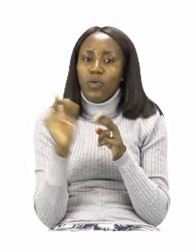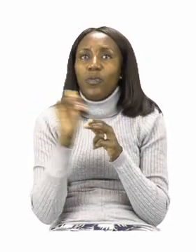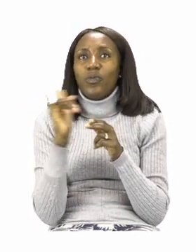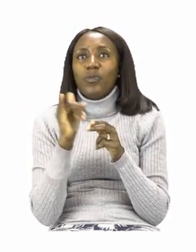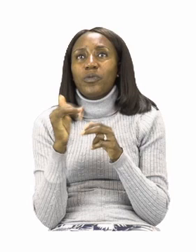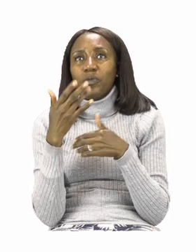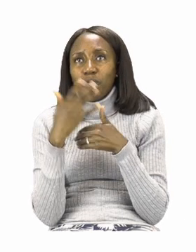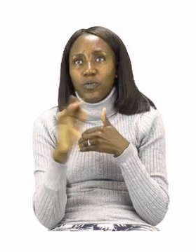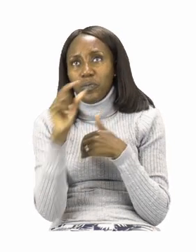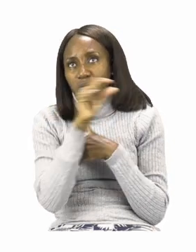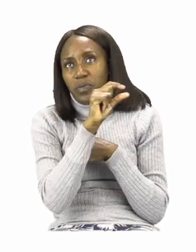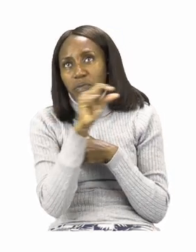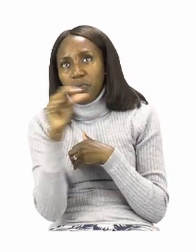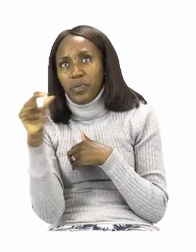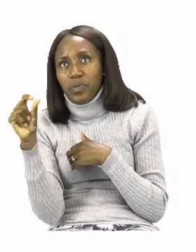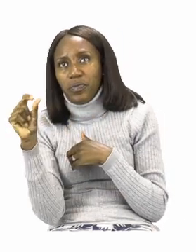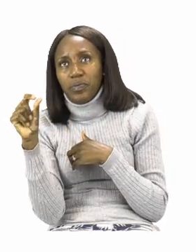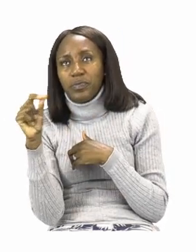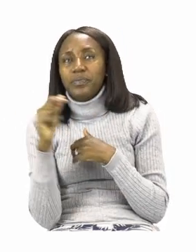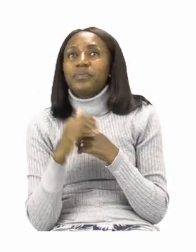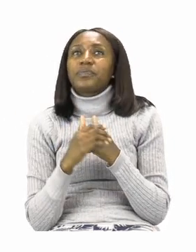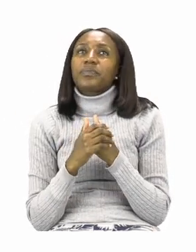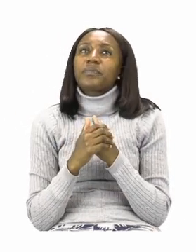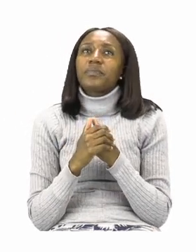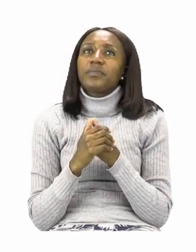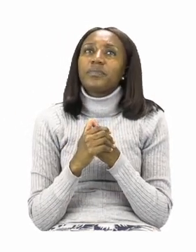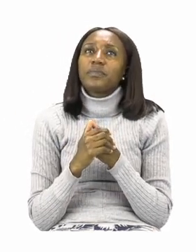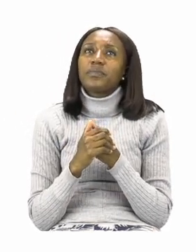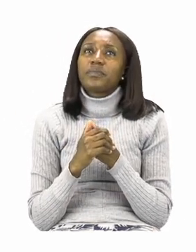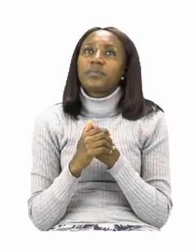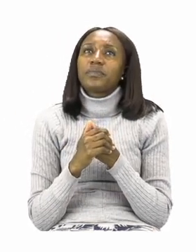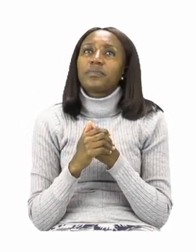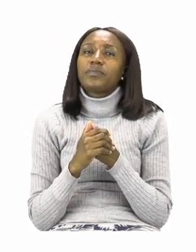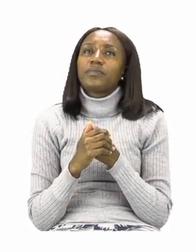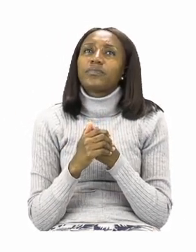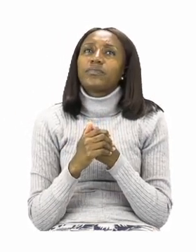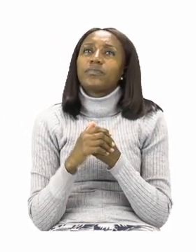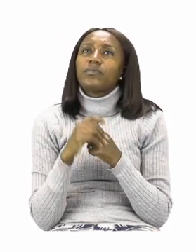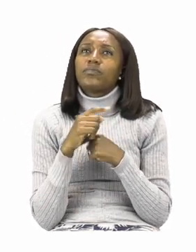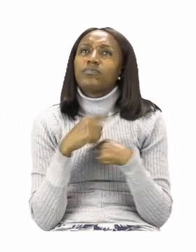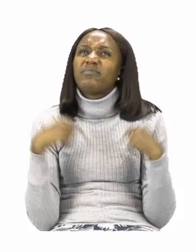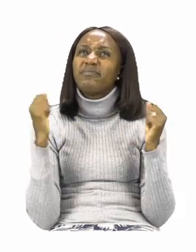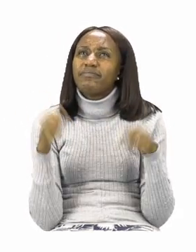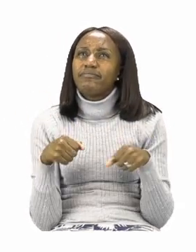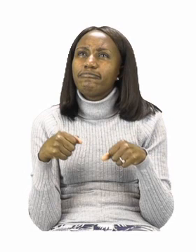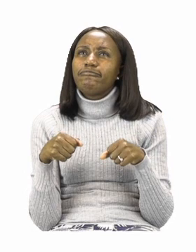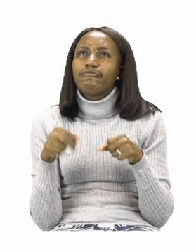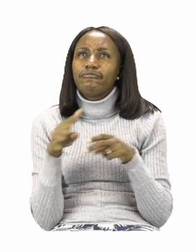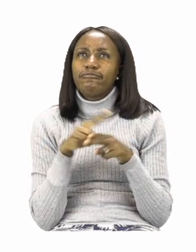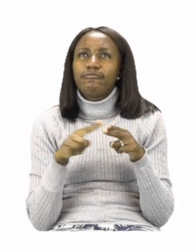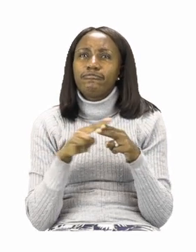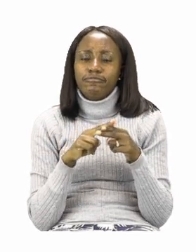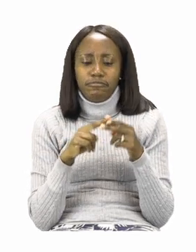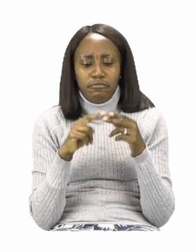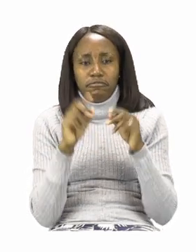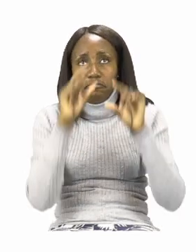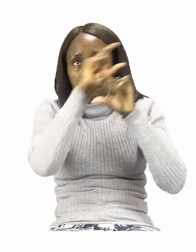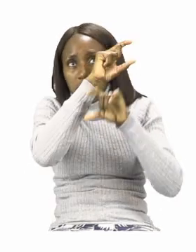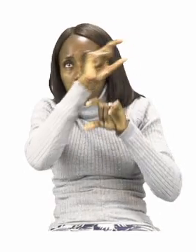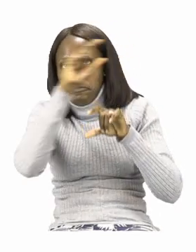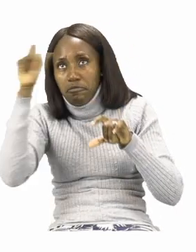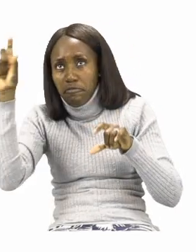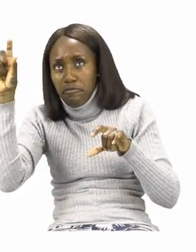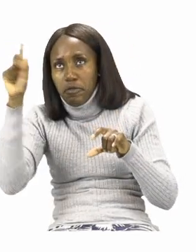the sentence. So that means we need to use one of these